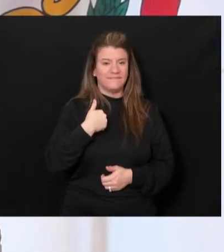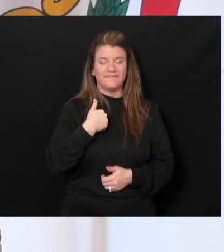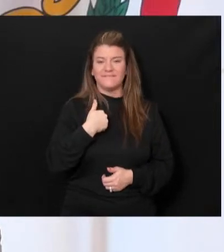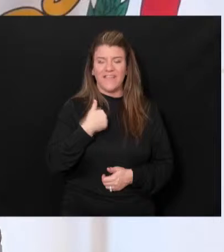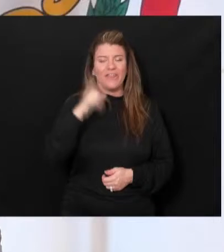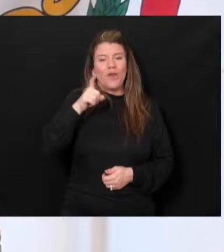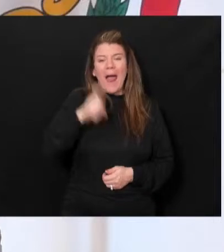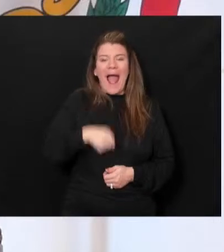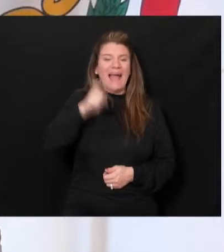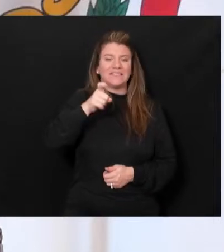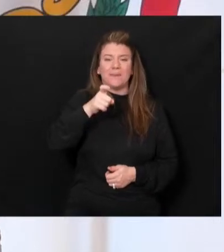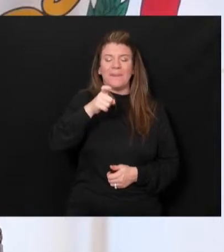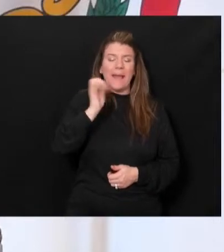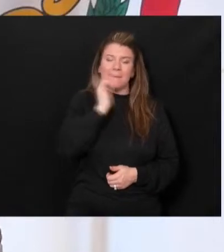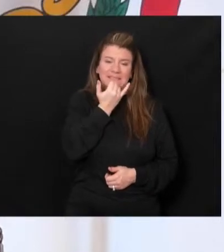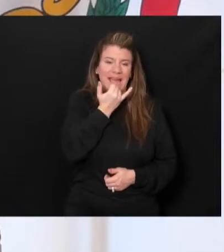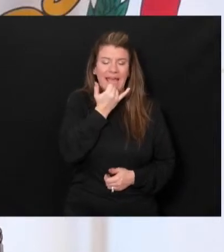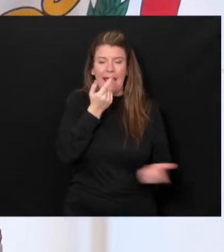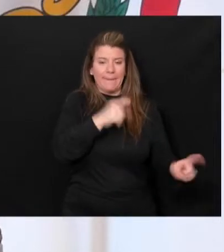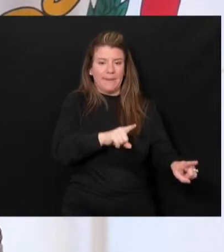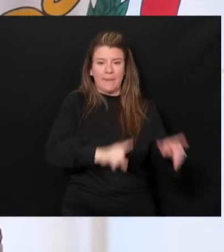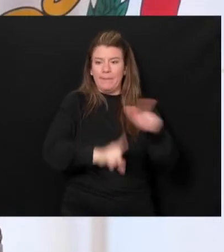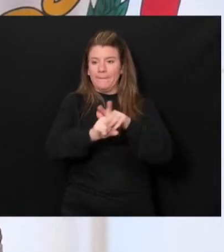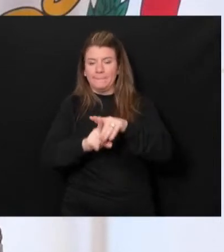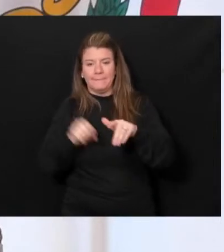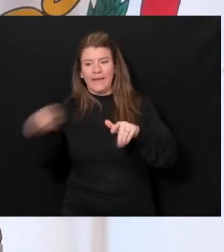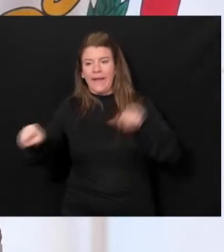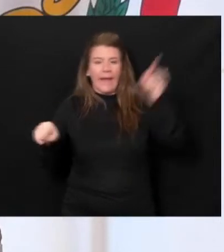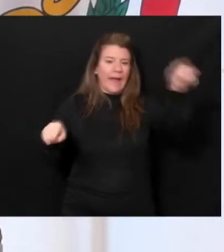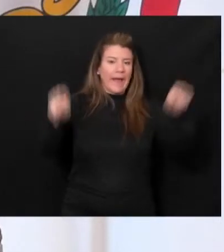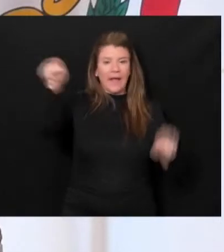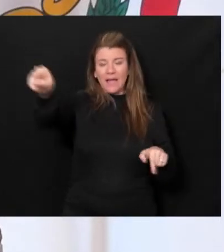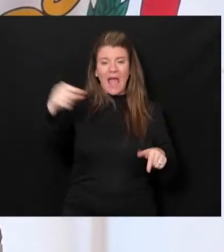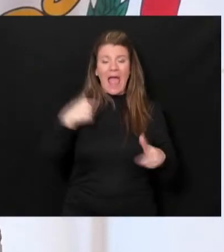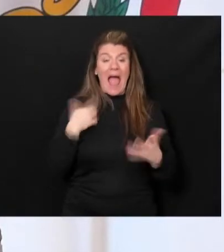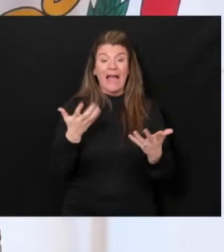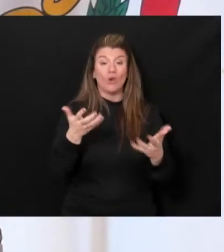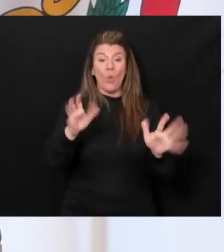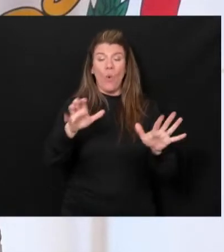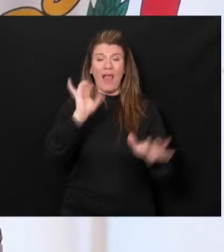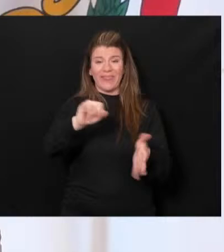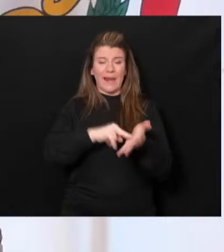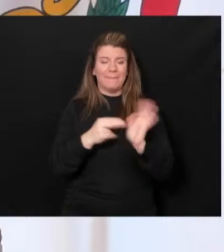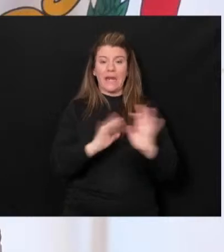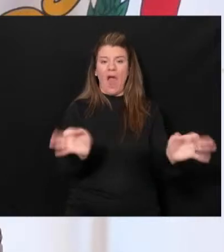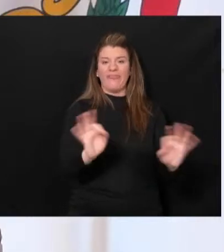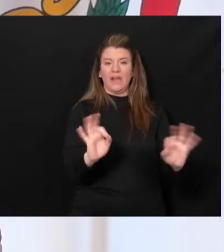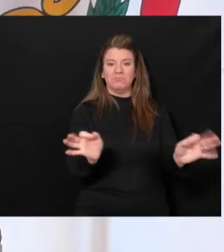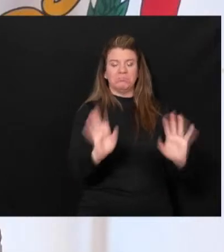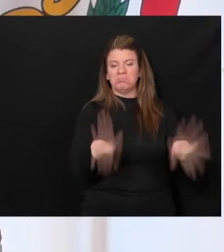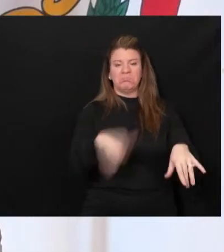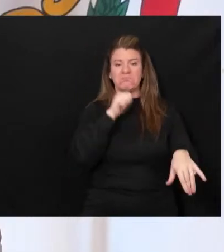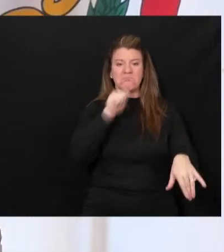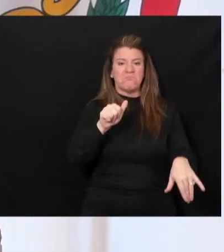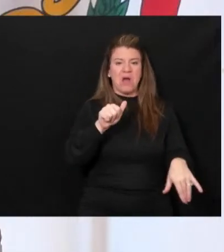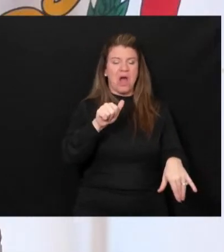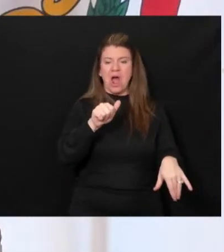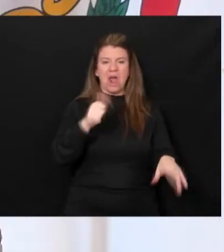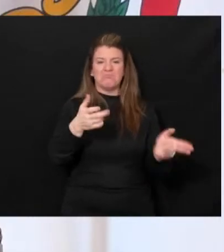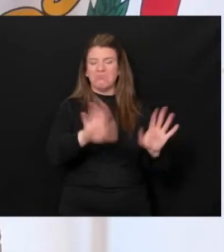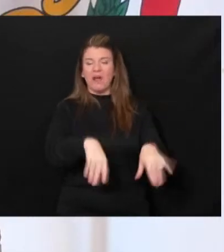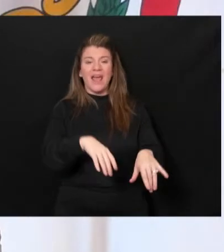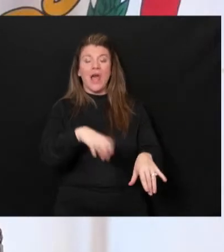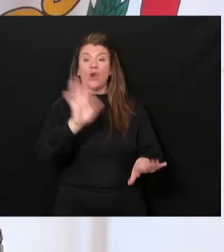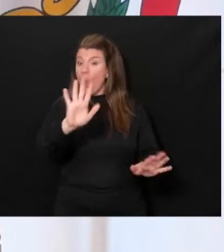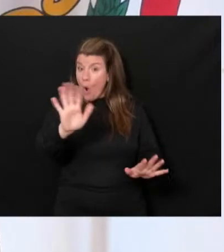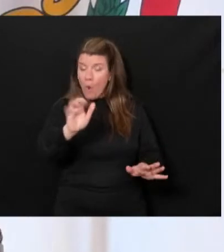there has to be a mistake here and there. I don't want to make light of it from the standpoint that, whether